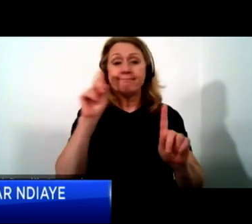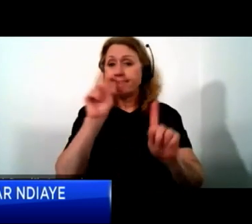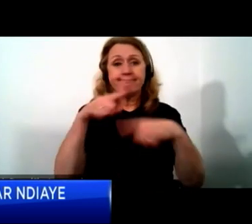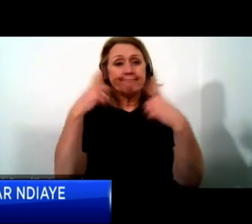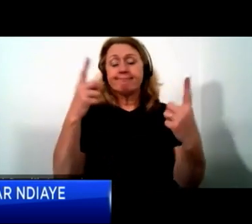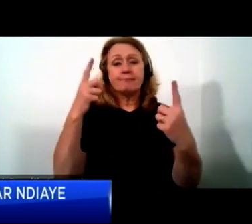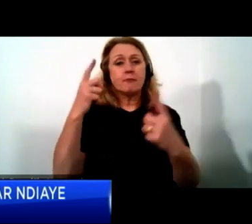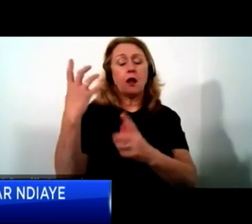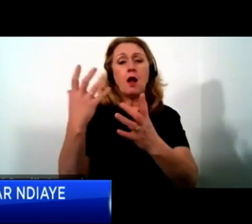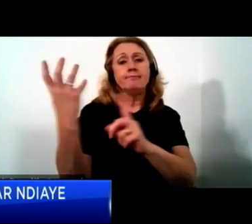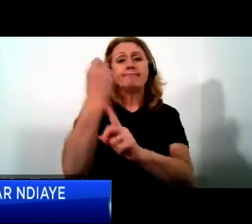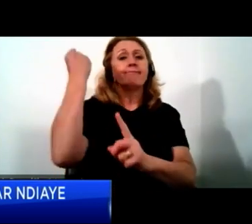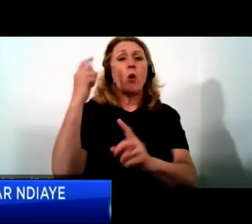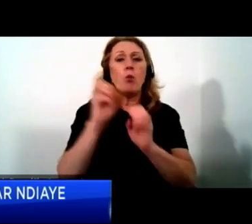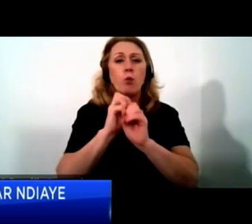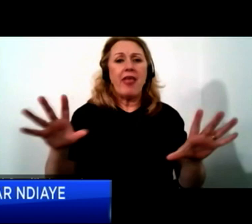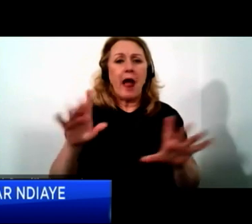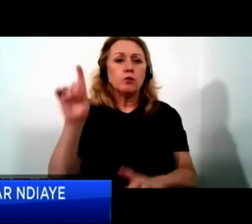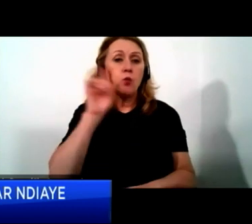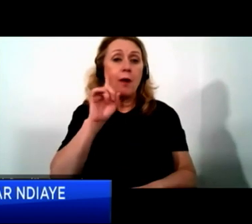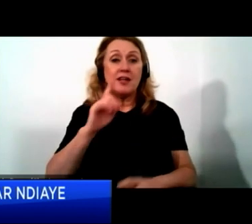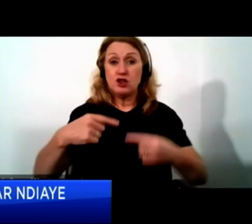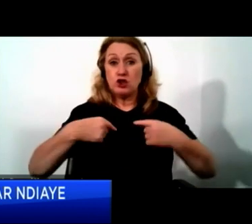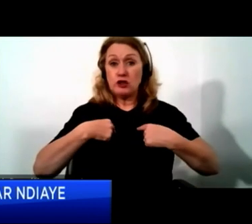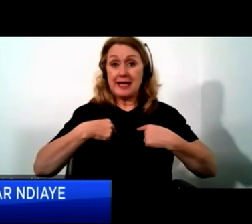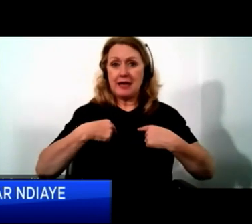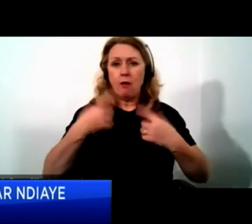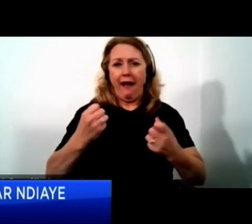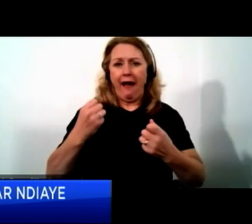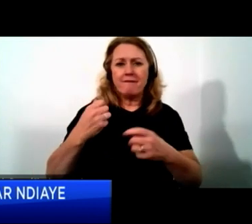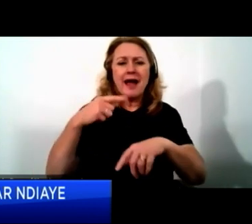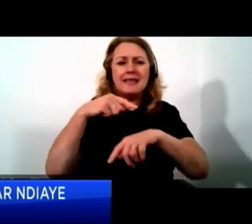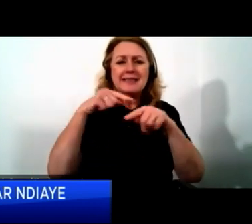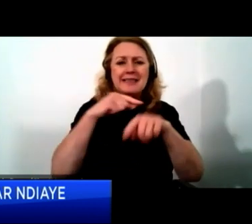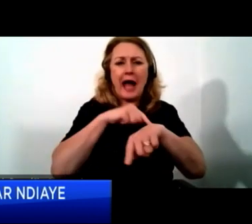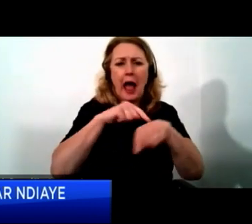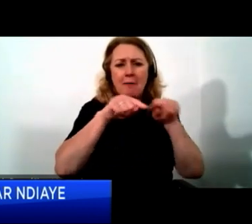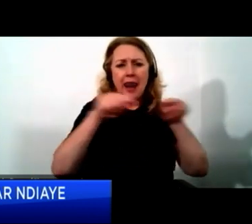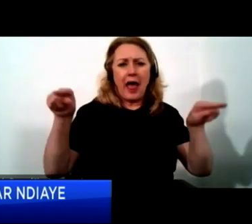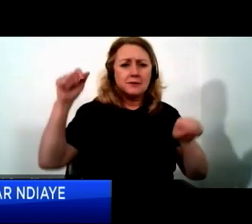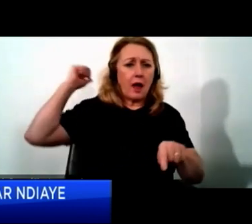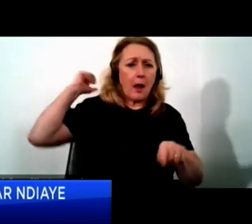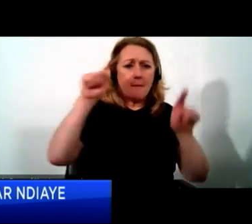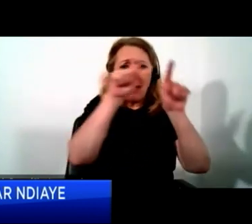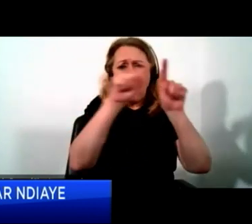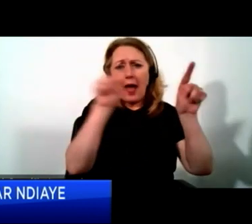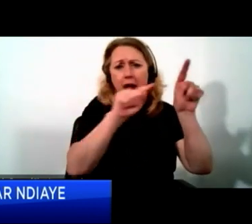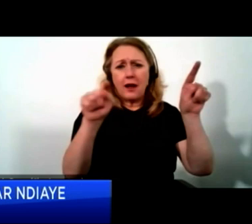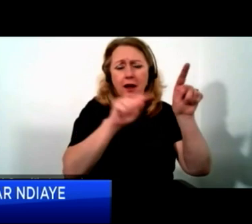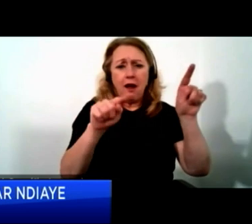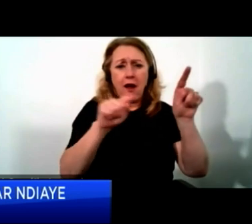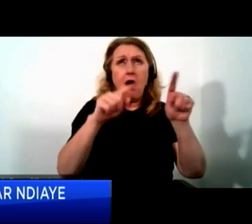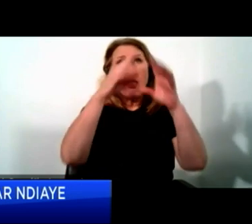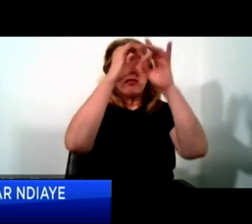marketplace for Africa without women. She who carries timelines on her back and the cosmos within,